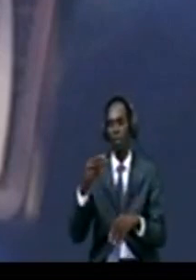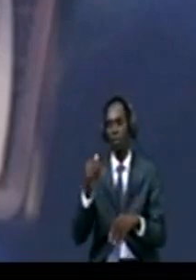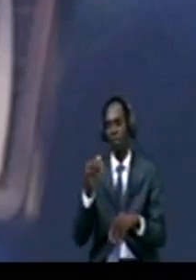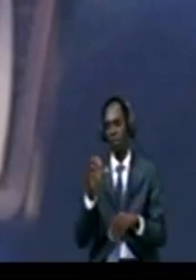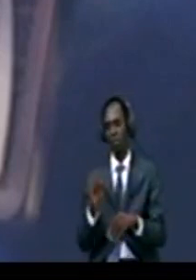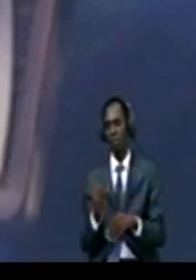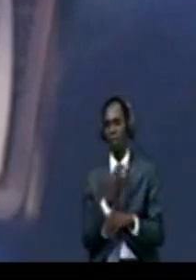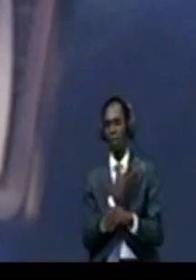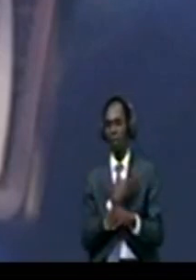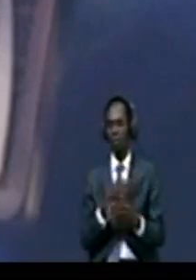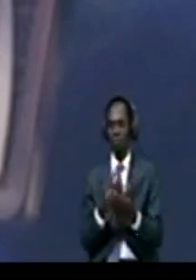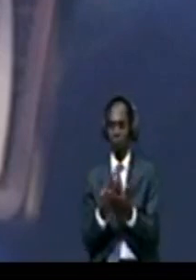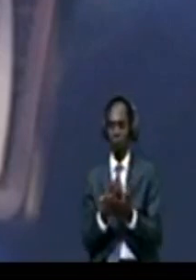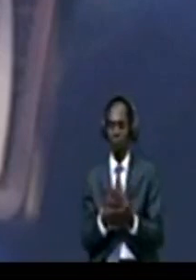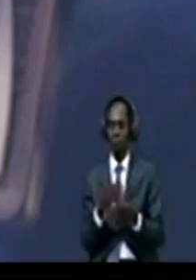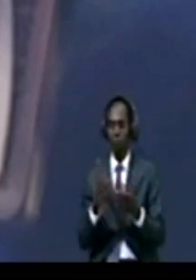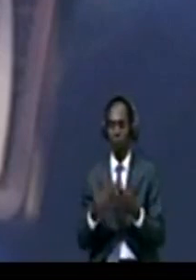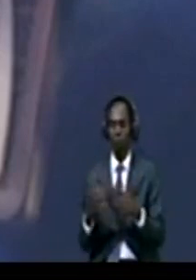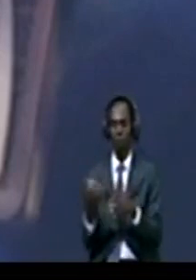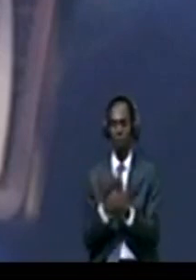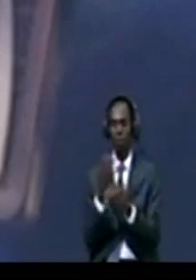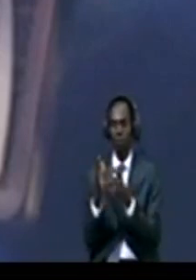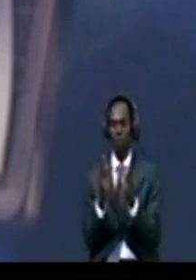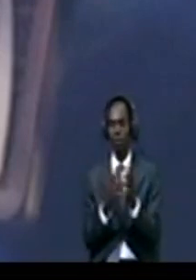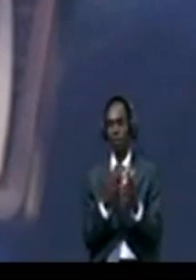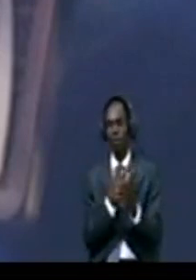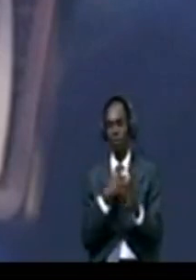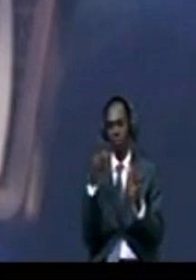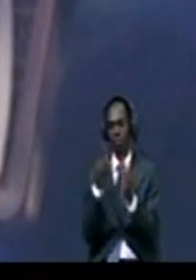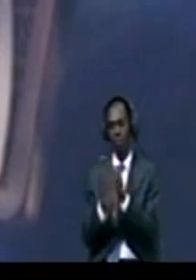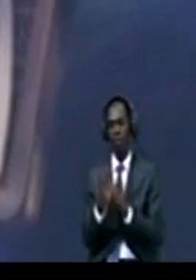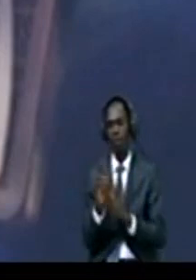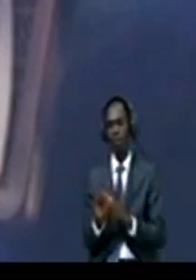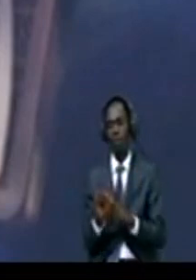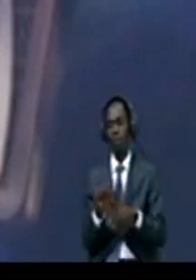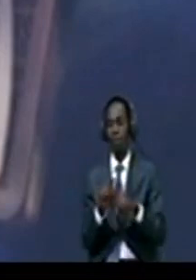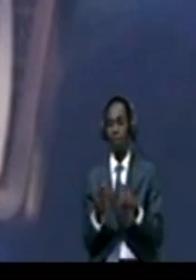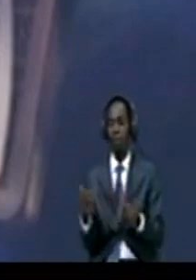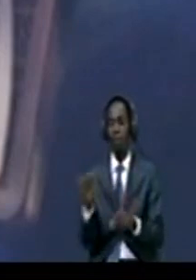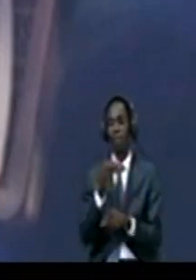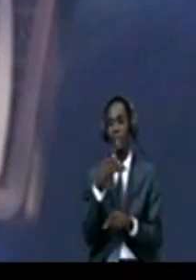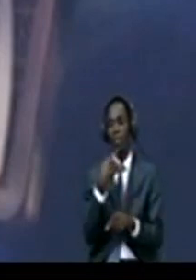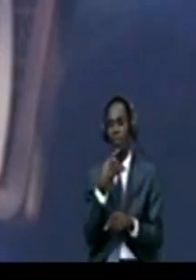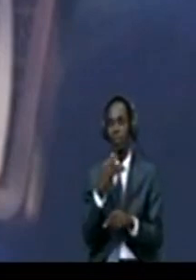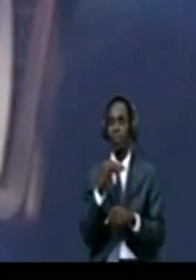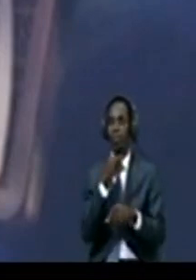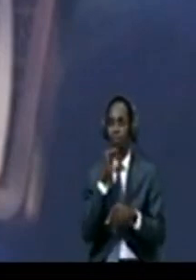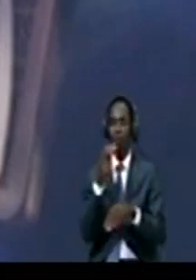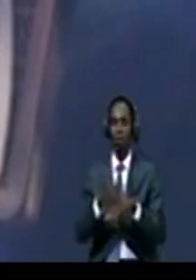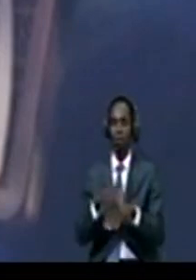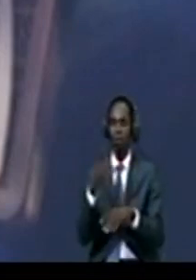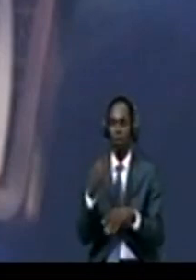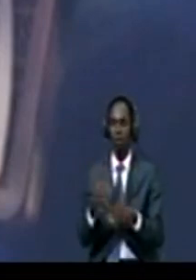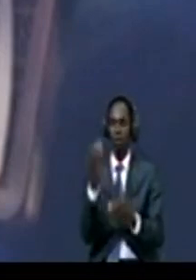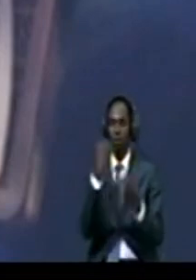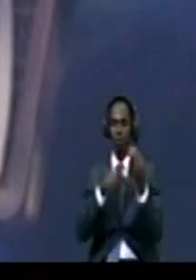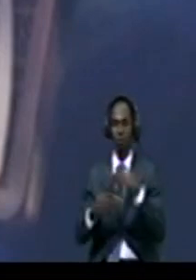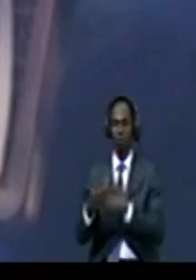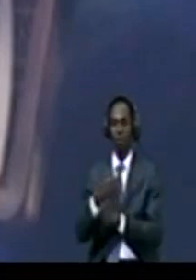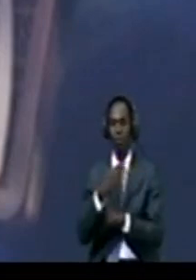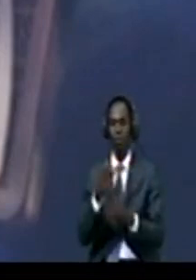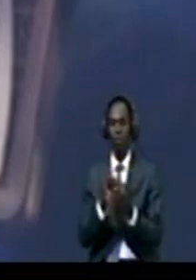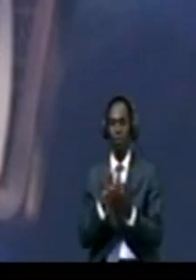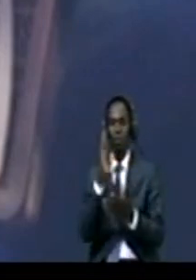might take Jesus by subtlety and kill him. But they said, Not on the feast day, lest there be an uproar among the